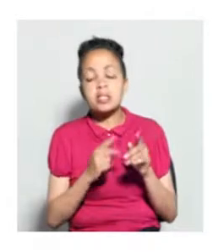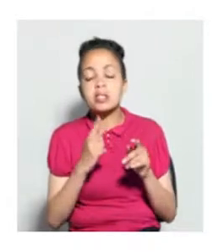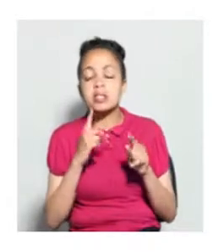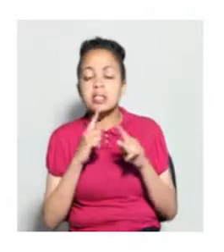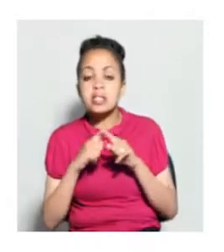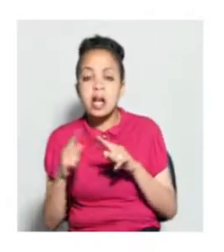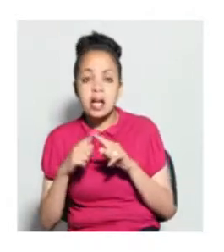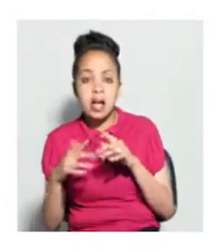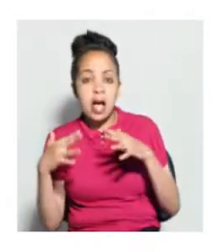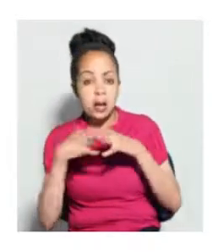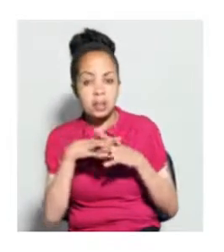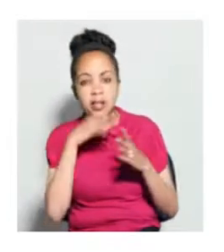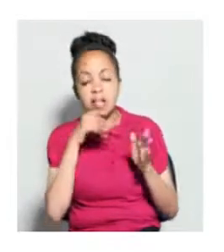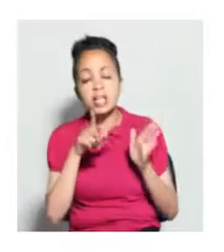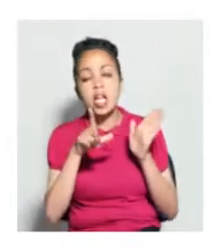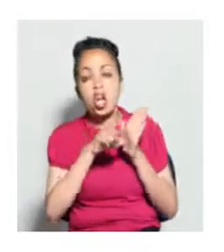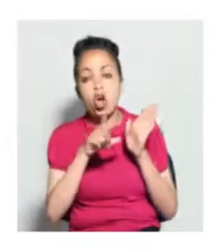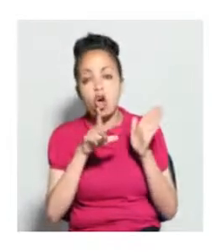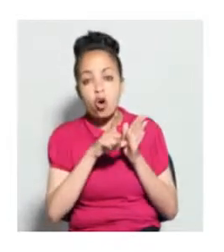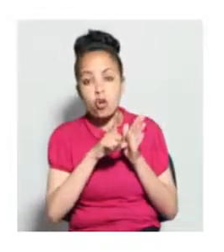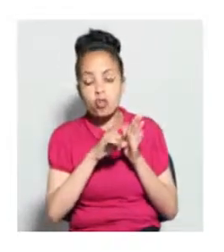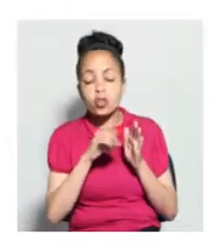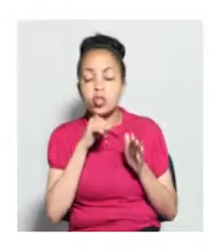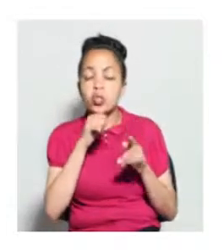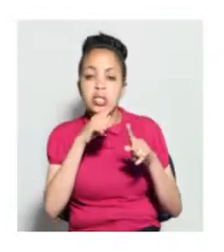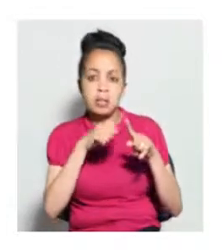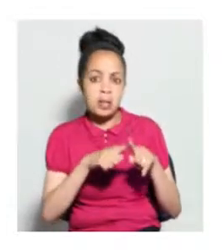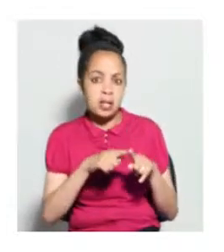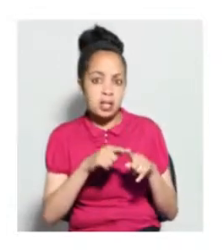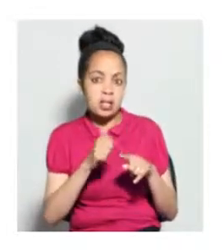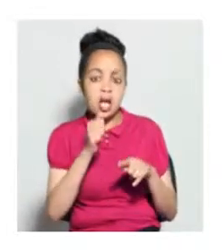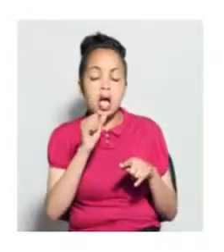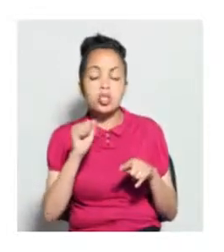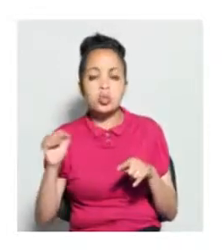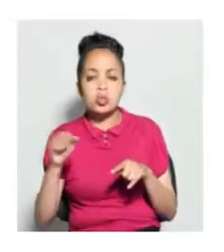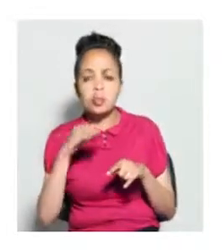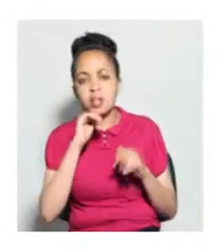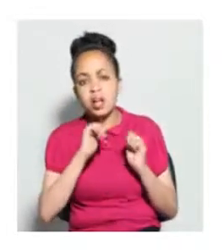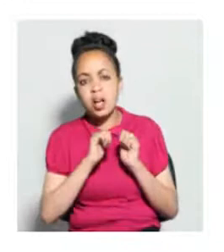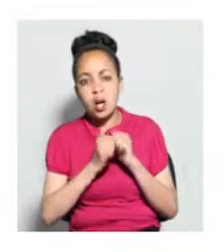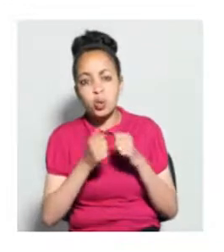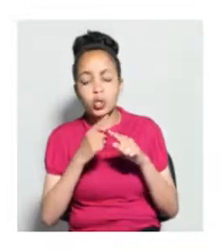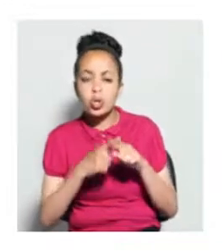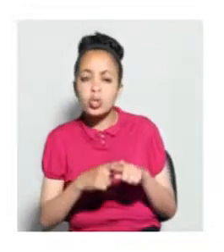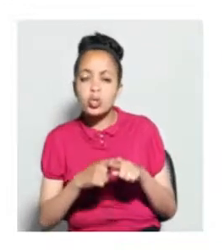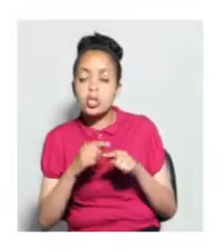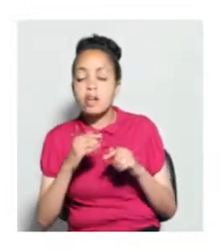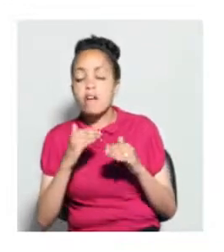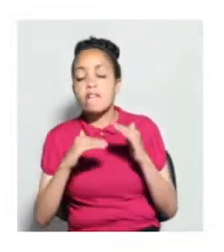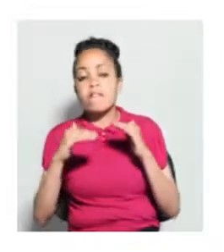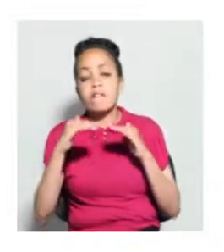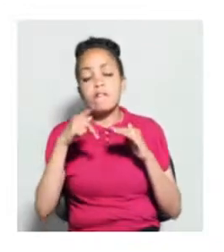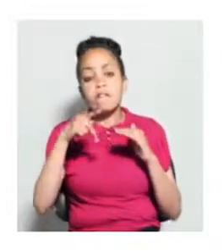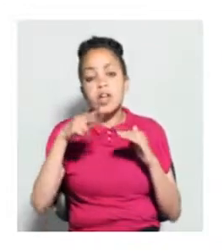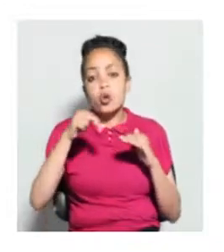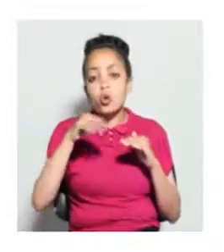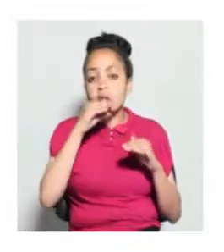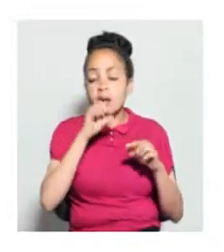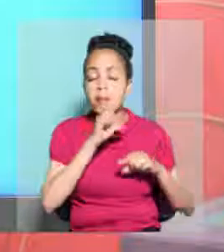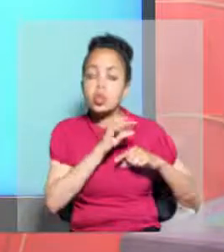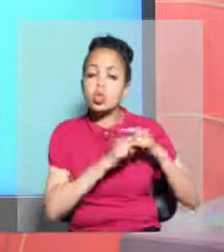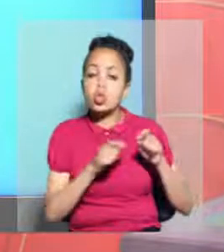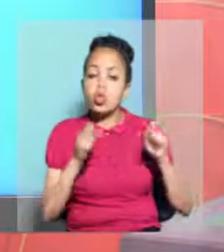cross and the law of independent adjustment, how he deduced genotype and the phenotype ratio in F2